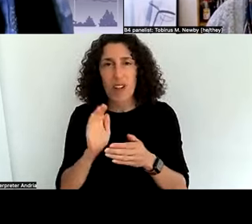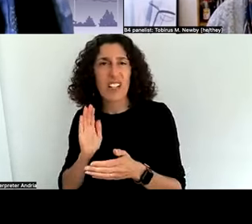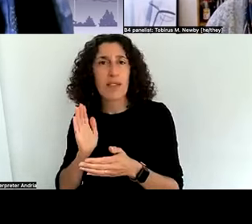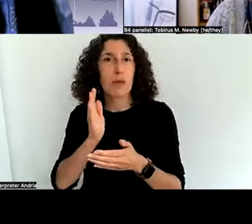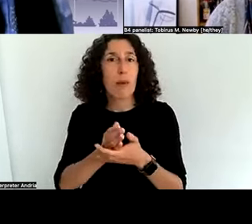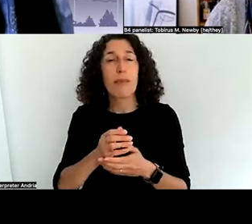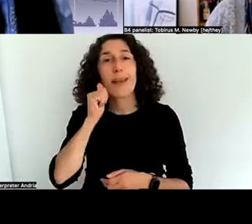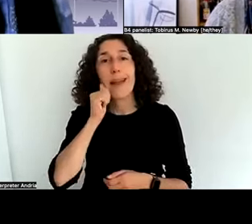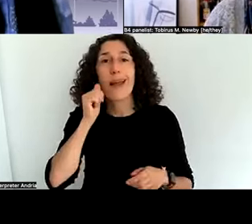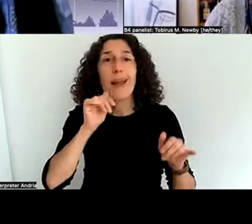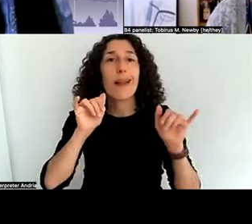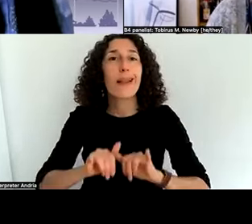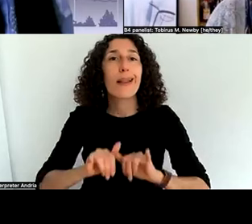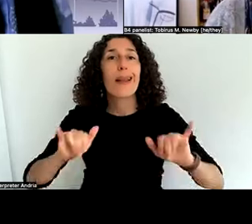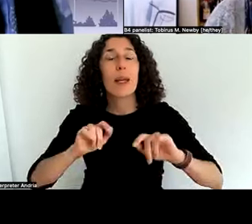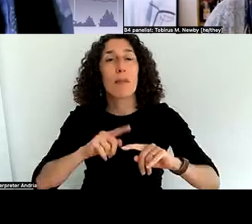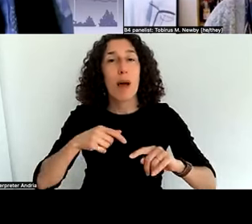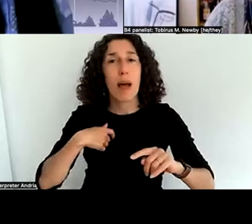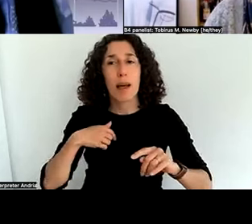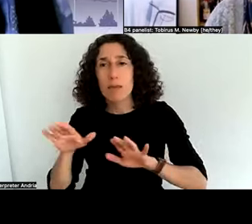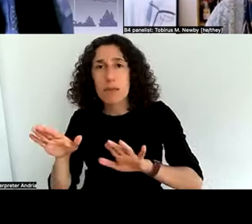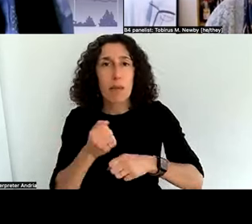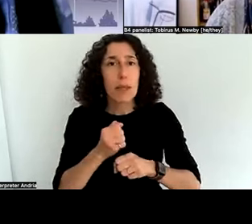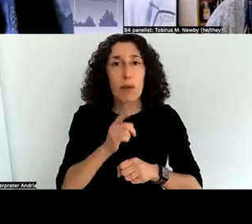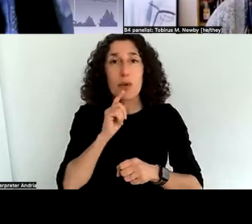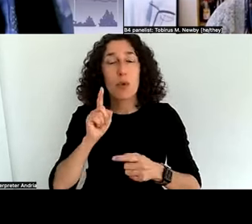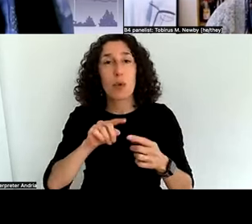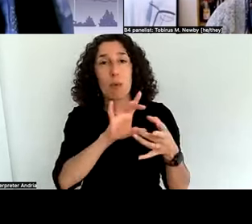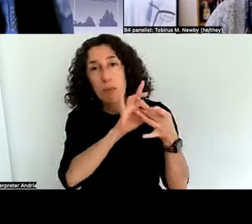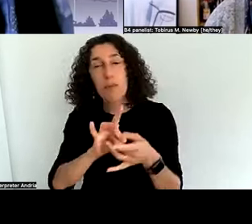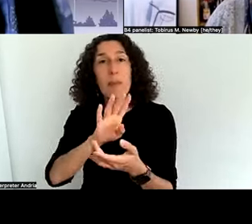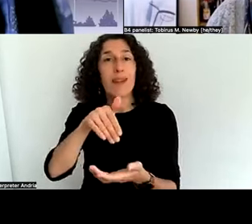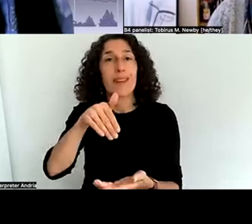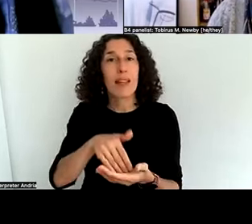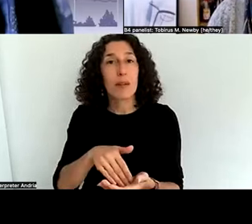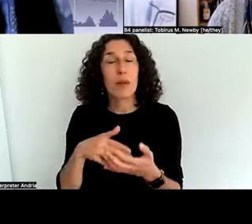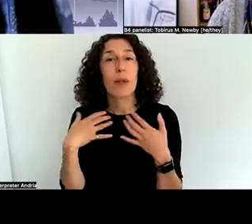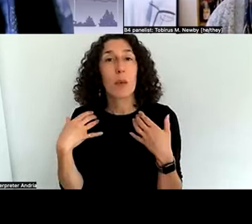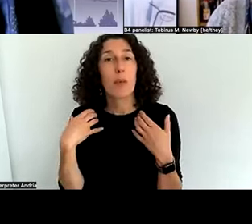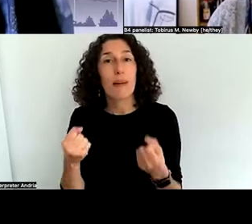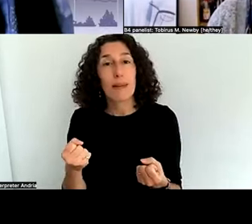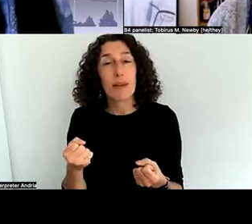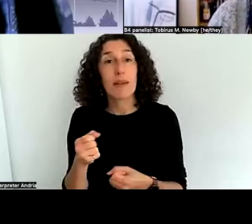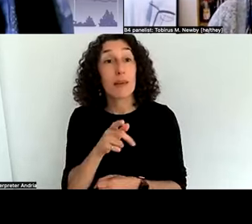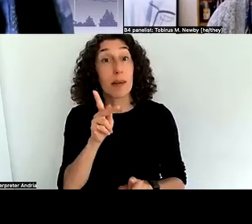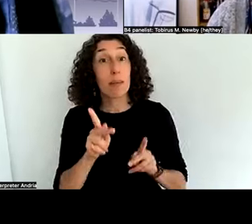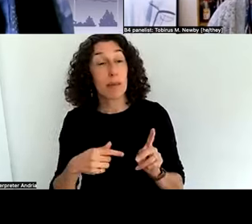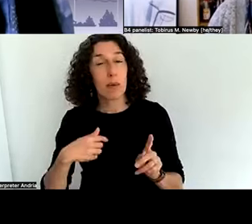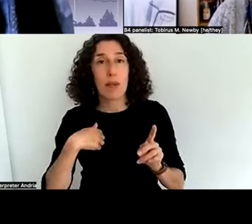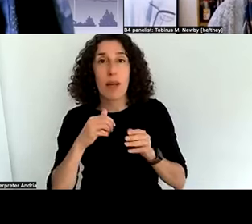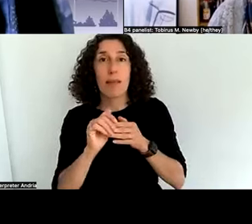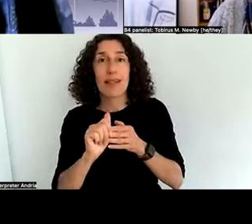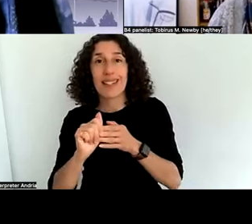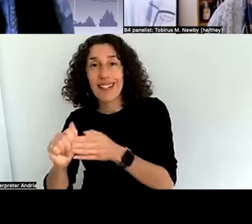that as a leader, I'm centering the wellness of the folks that I lead? How do I make sure I'm listening closely and deeply to